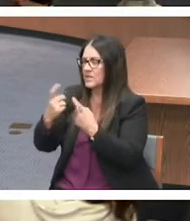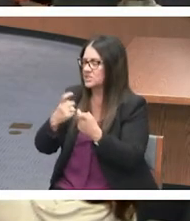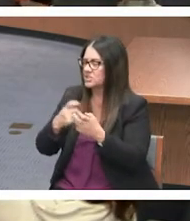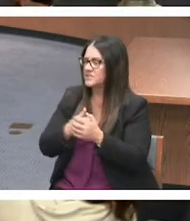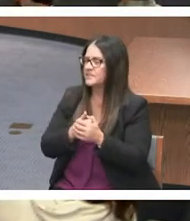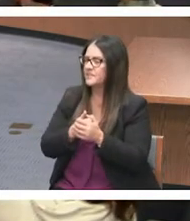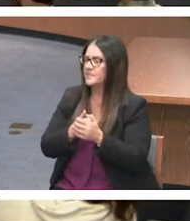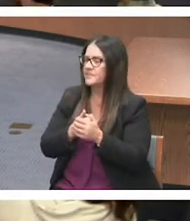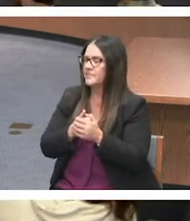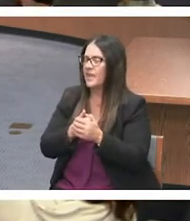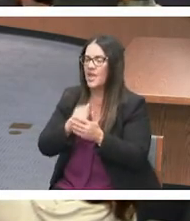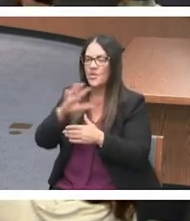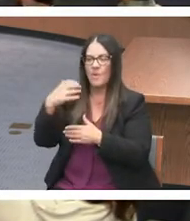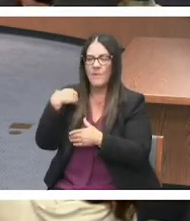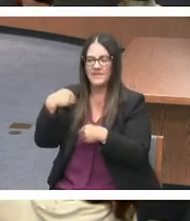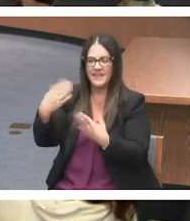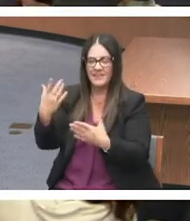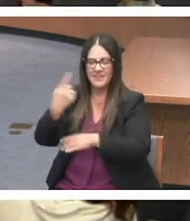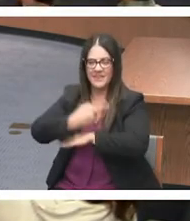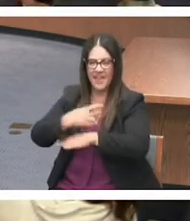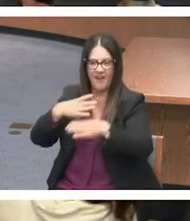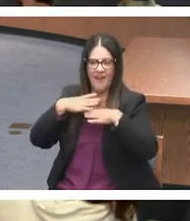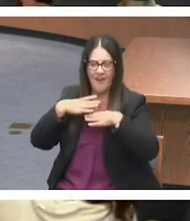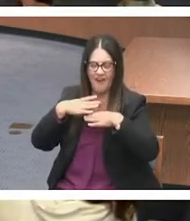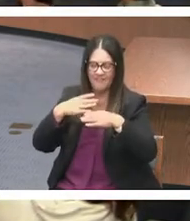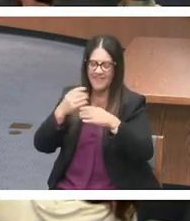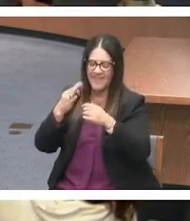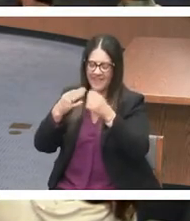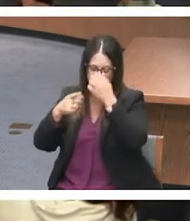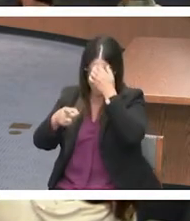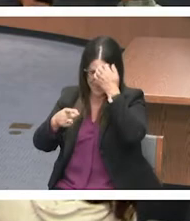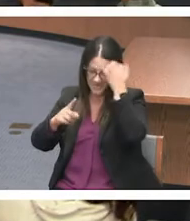boss will give you a day off of work if you're the first one to ask the question in the room.